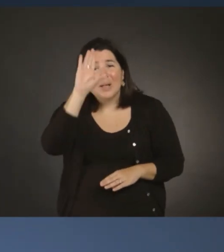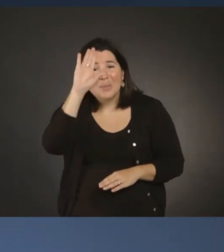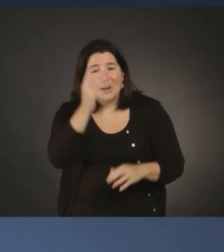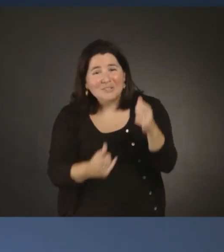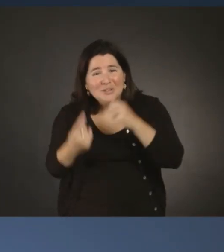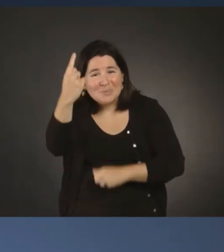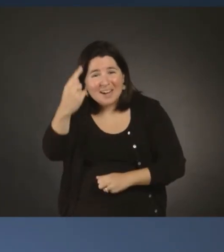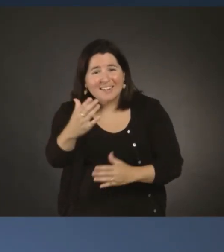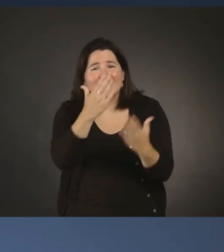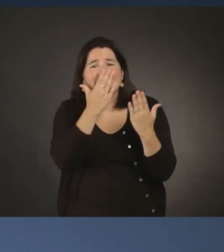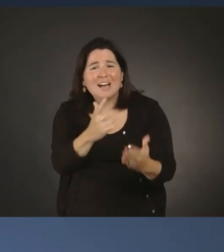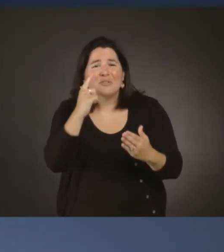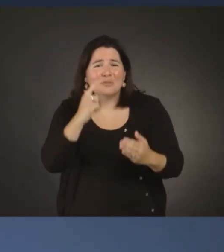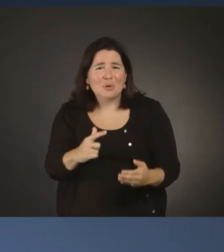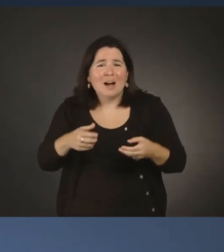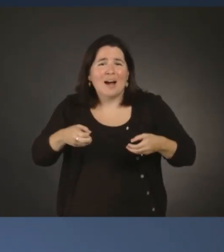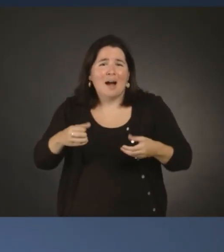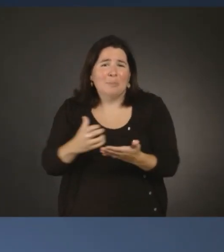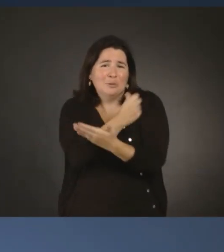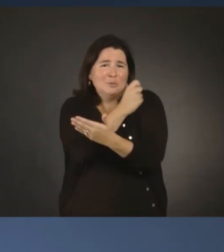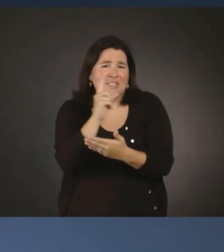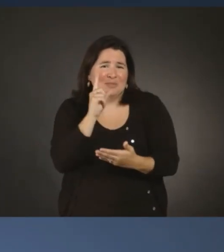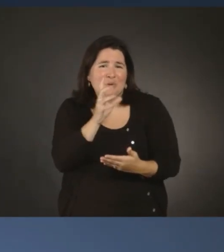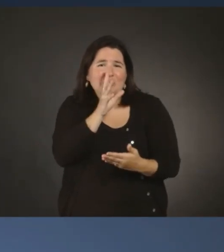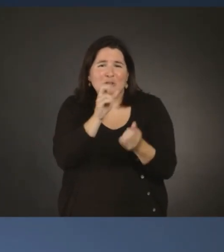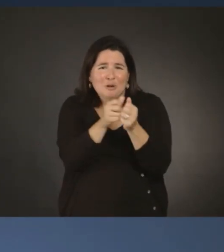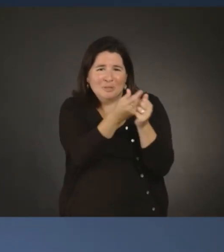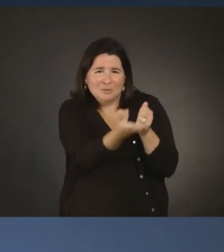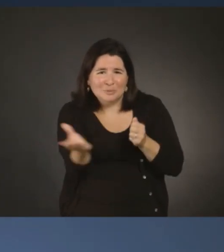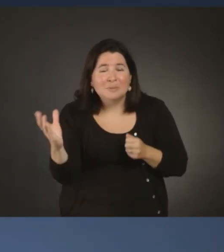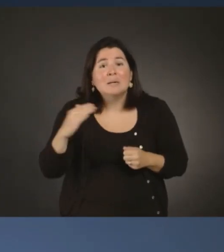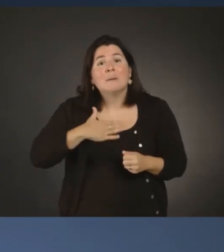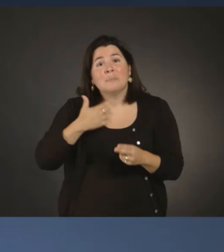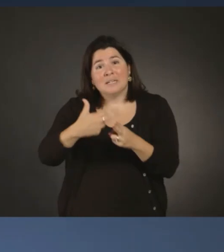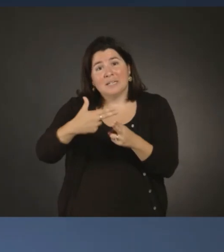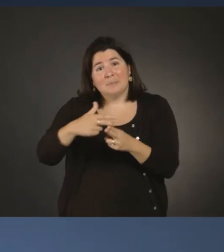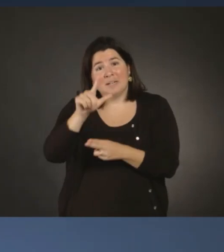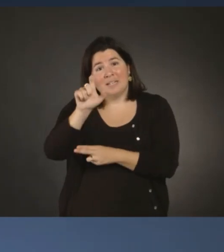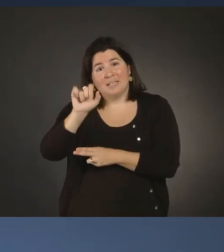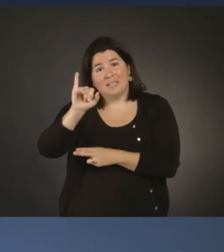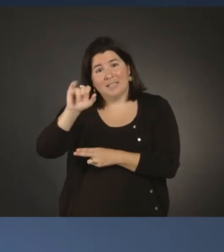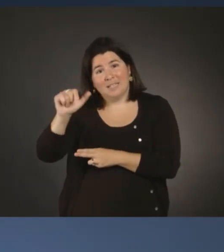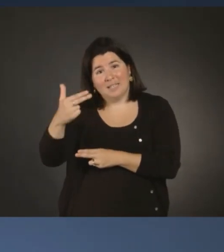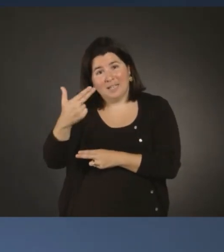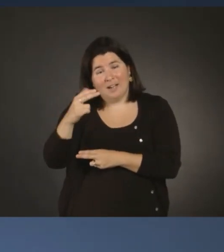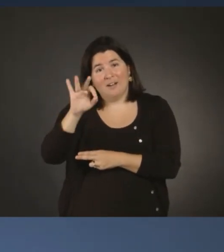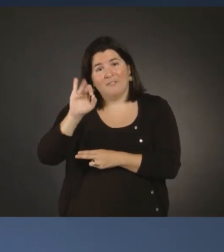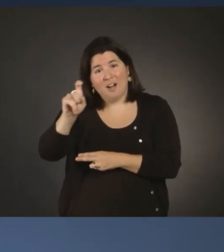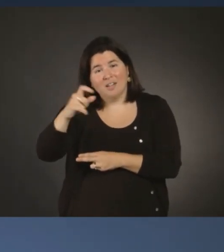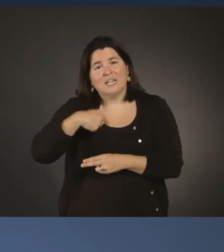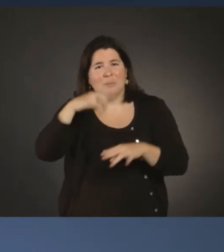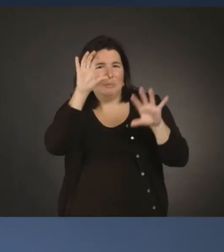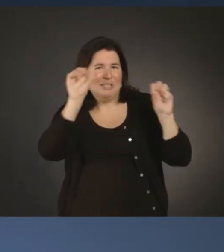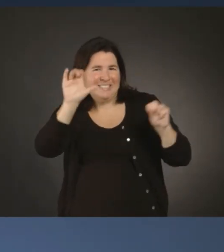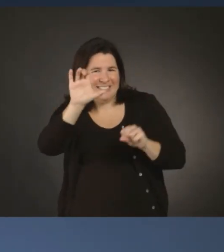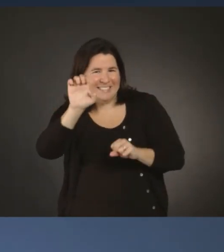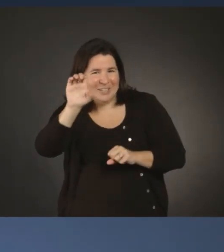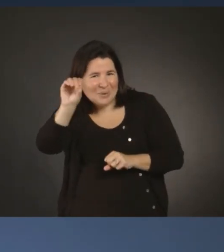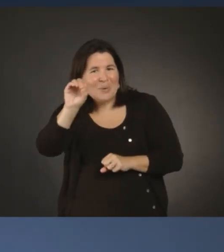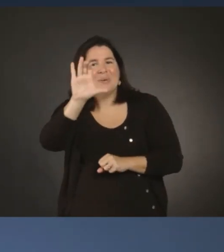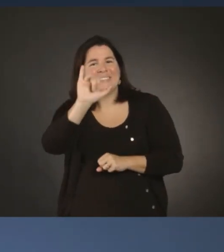Hello, everyone, and thank you for the opportunity to speak with you. My name is Lee Fox, and I'm the President and CEO of Cincinnati